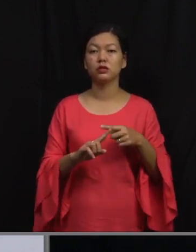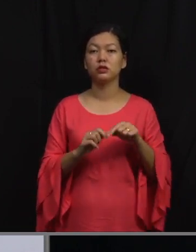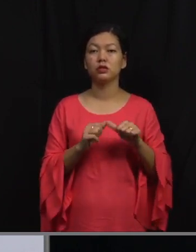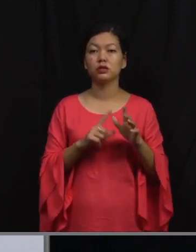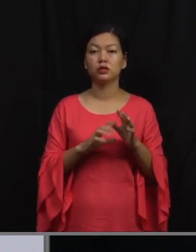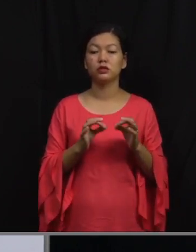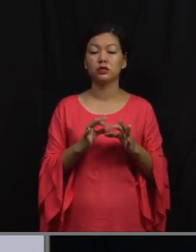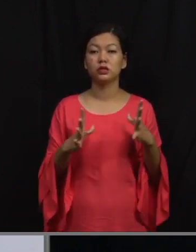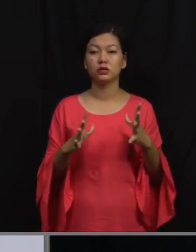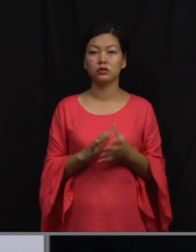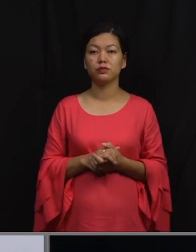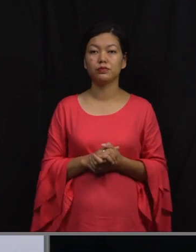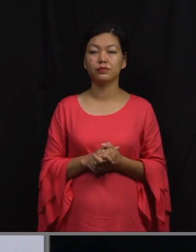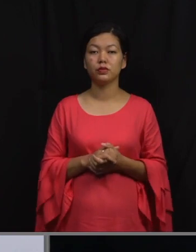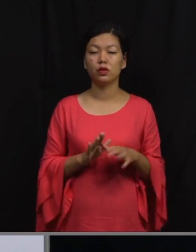dynamics,